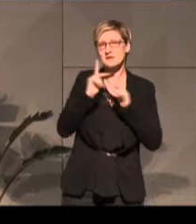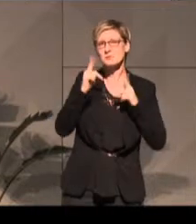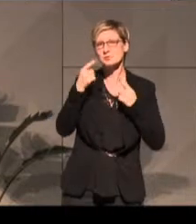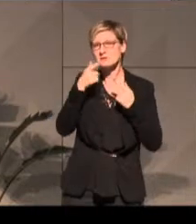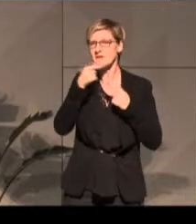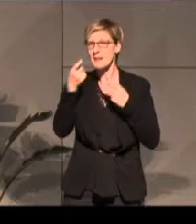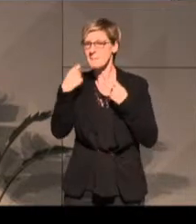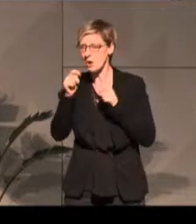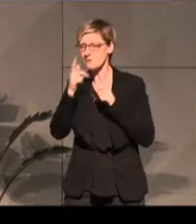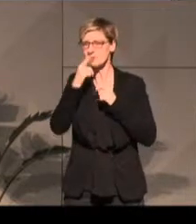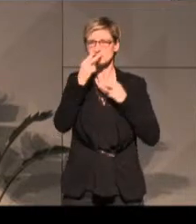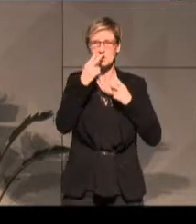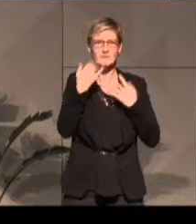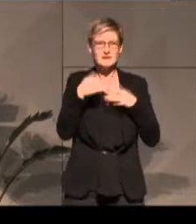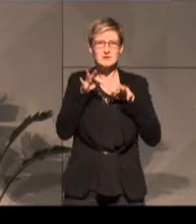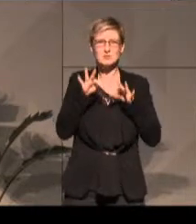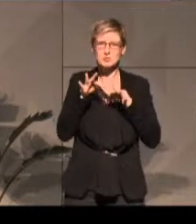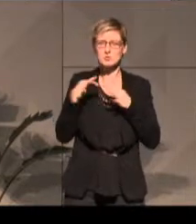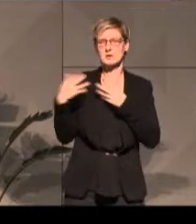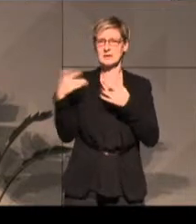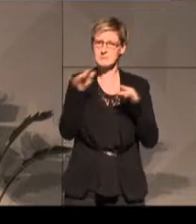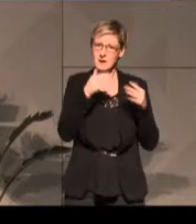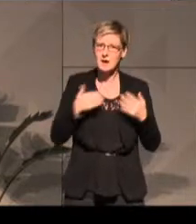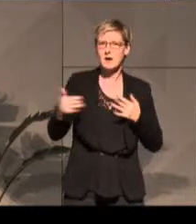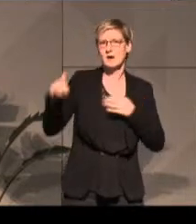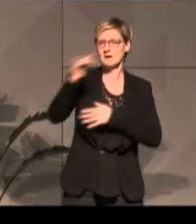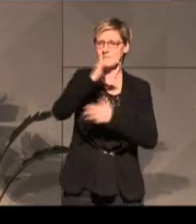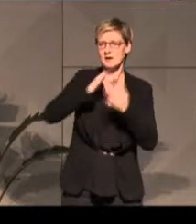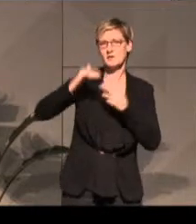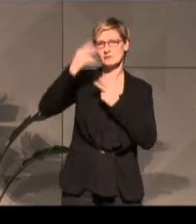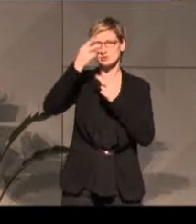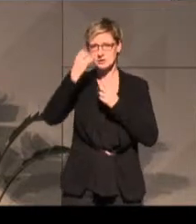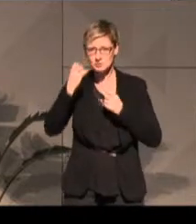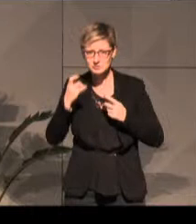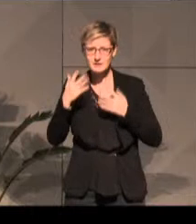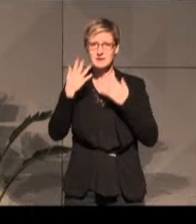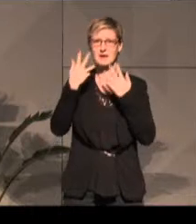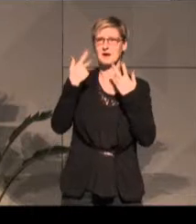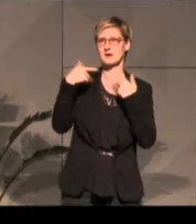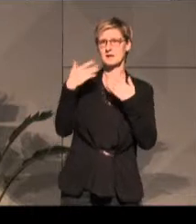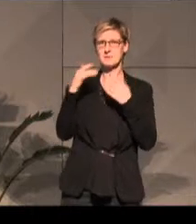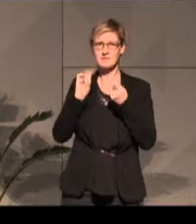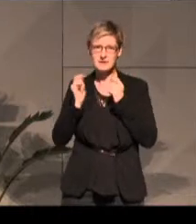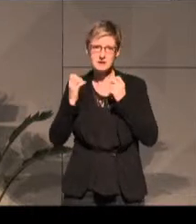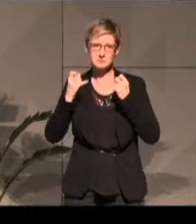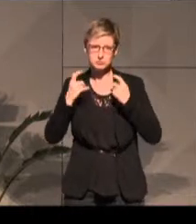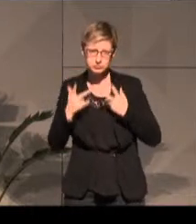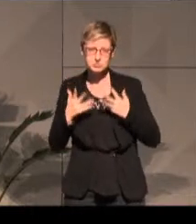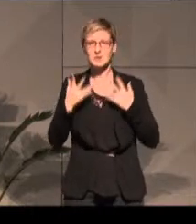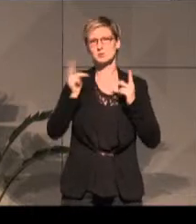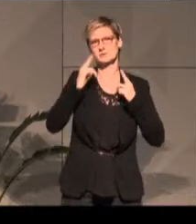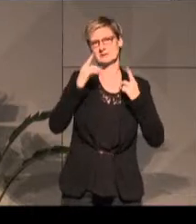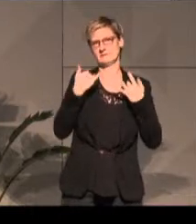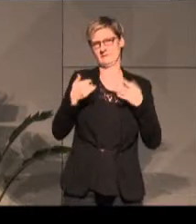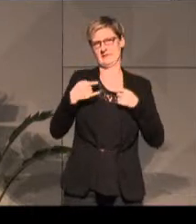and this is what we need to know every cog for and what it does and how strong it is, and this is what we've